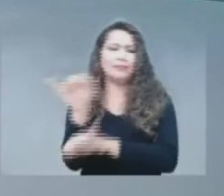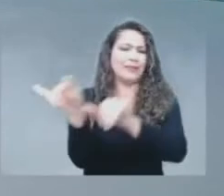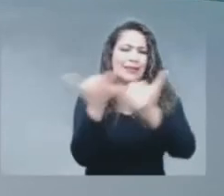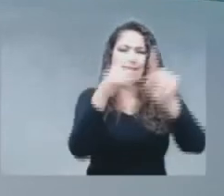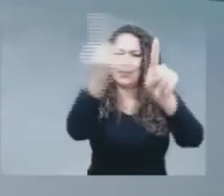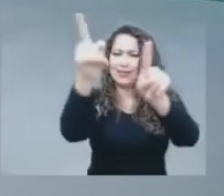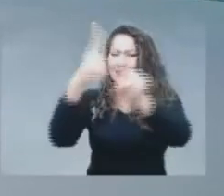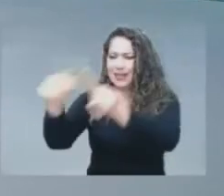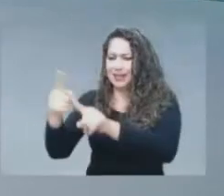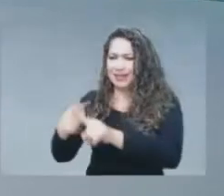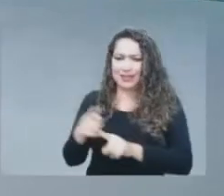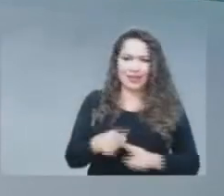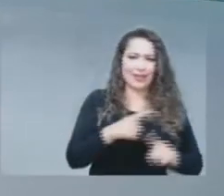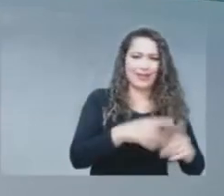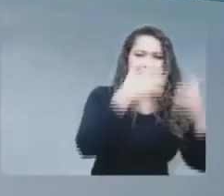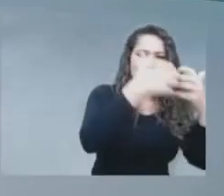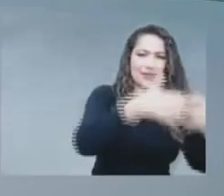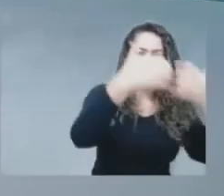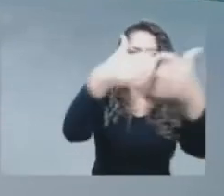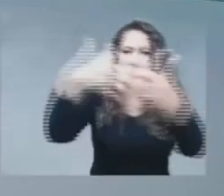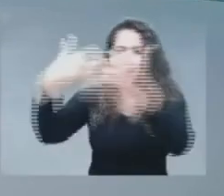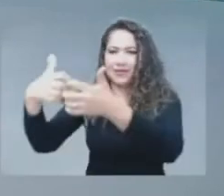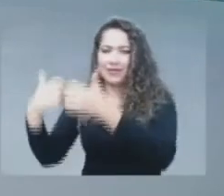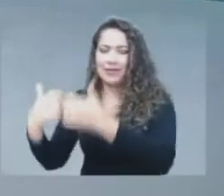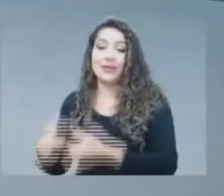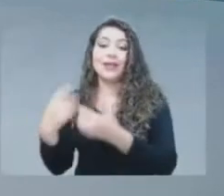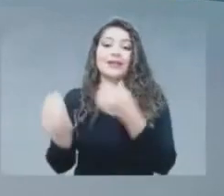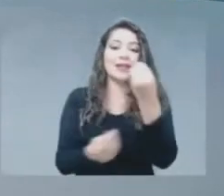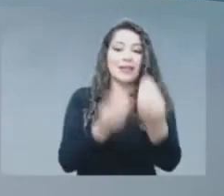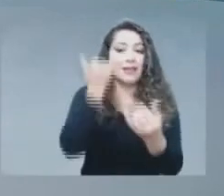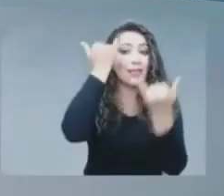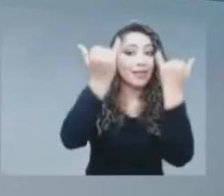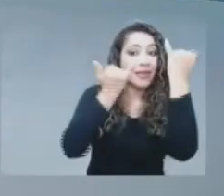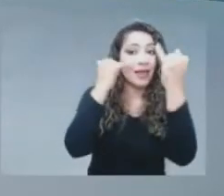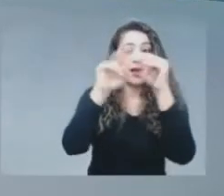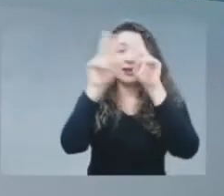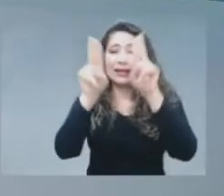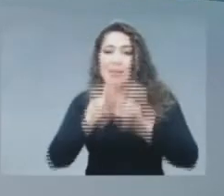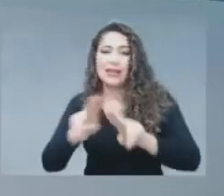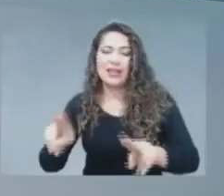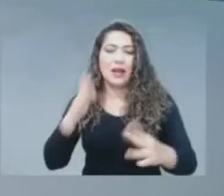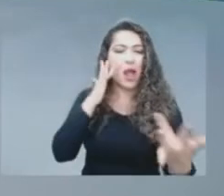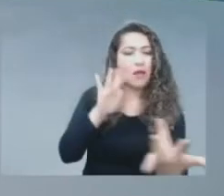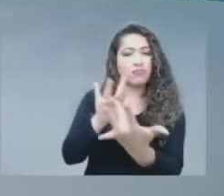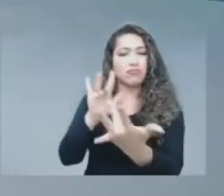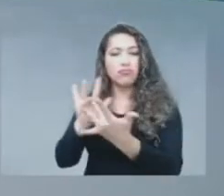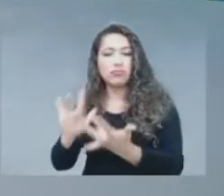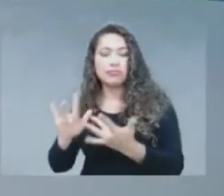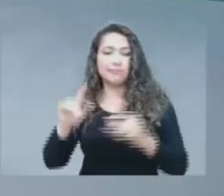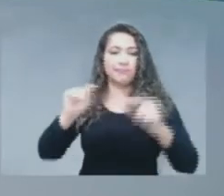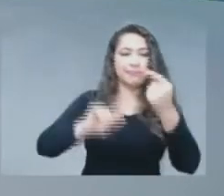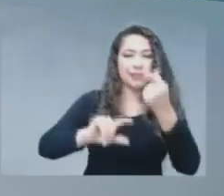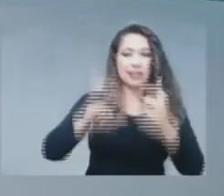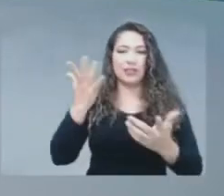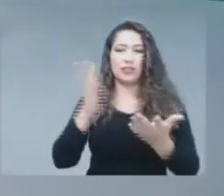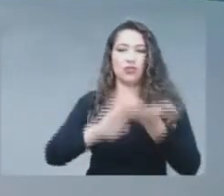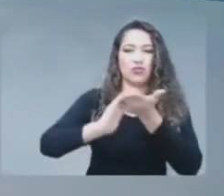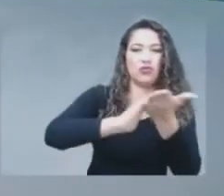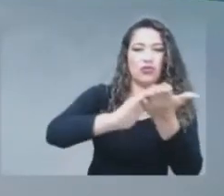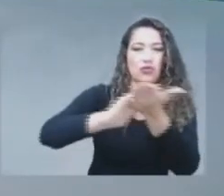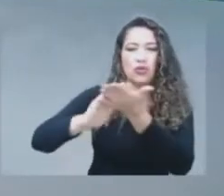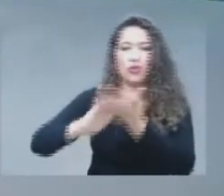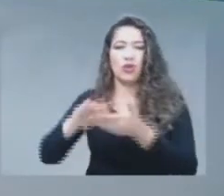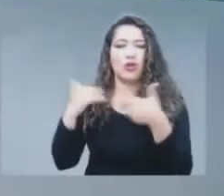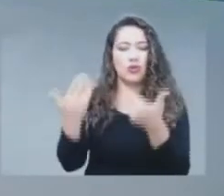for transport. You don't need it for distribution, and you don't need it for manufacturing. They're all different. So for these ones, it's actually to be able to design this type